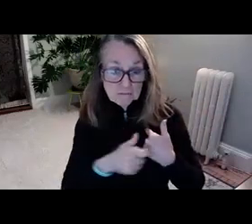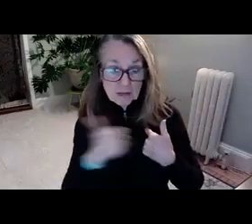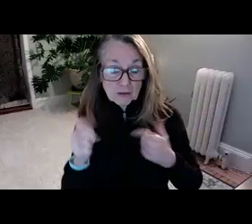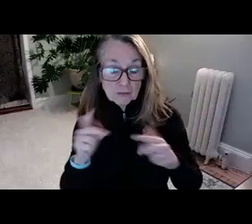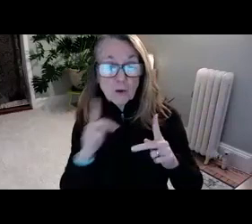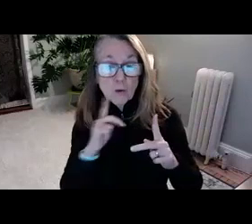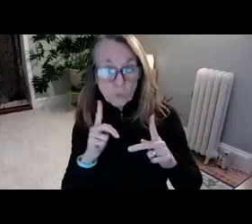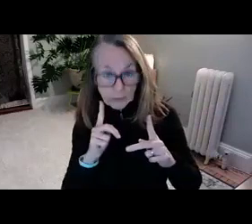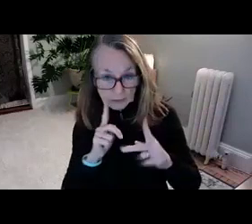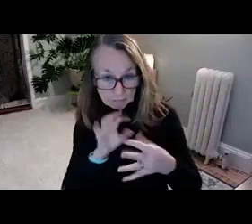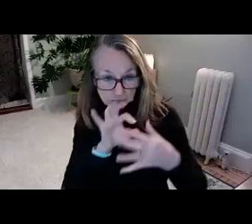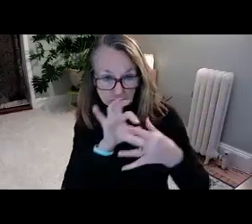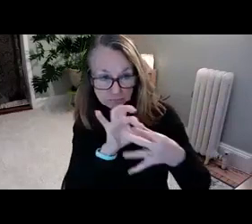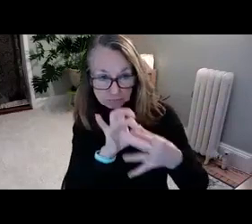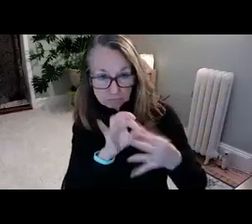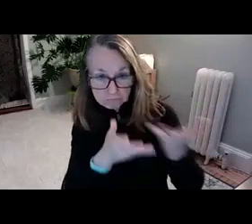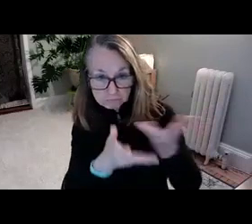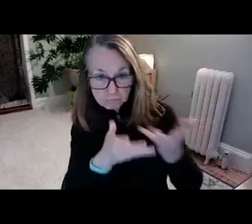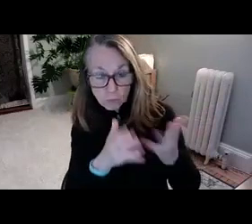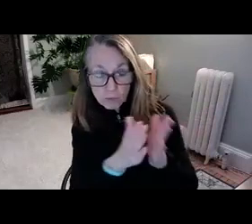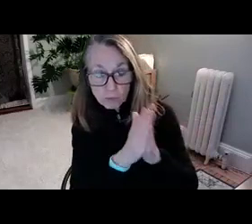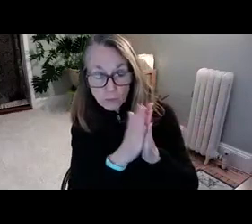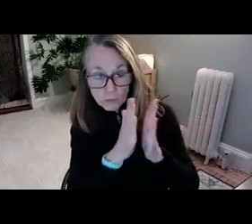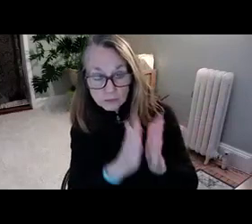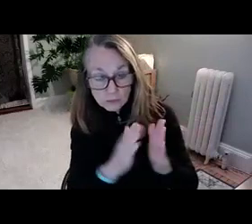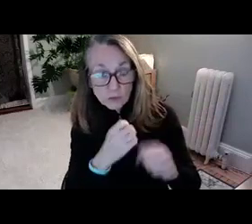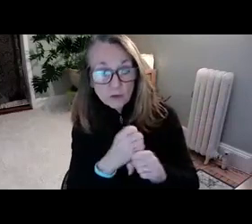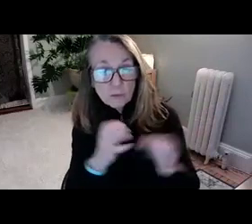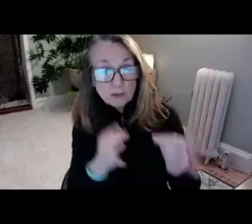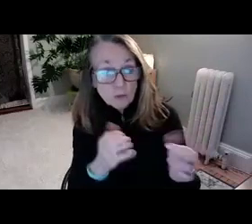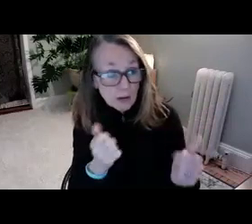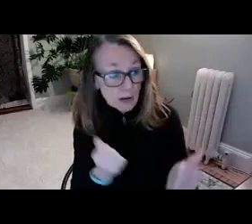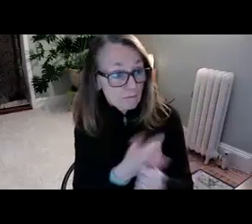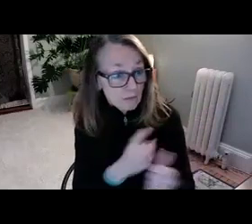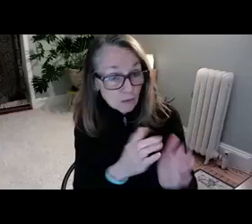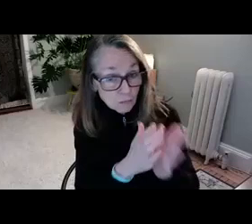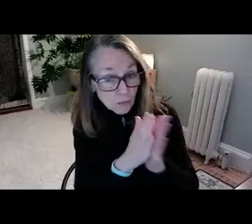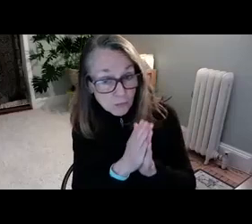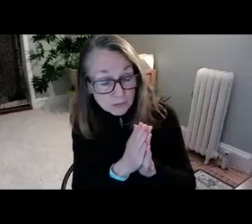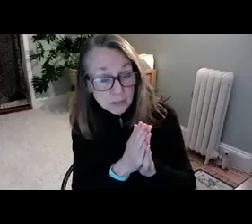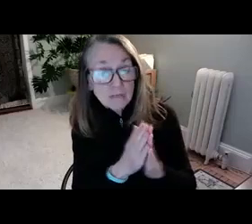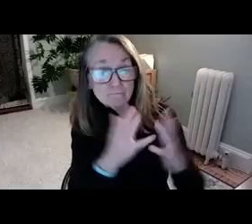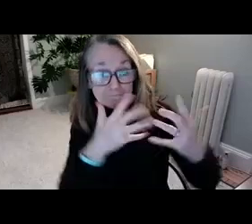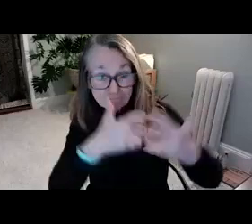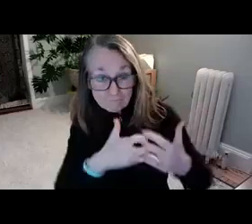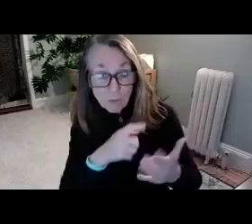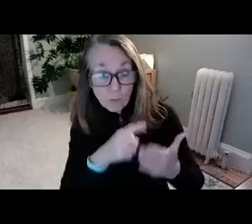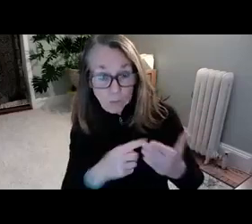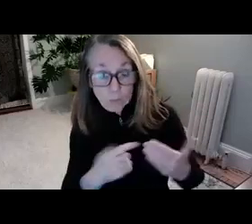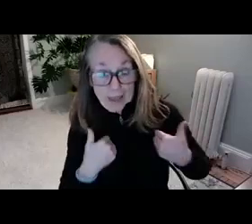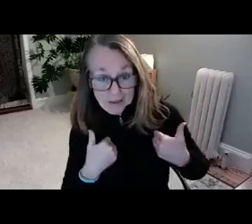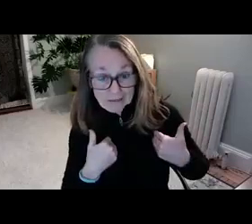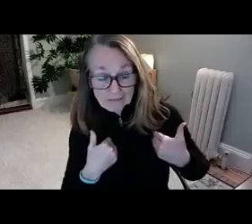with the requester to make sure that everything being requested aligns with what we have,